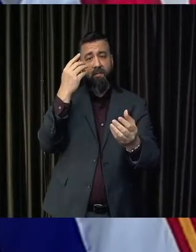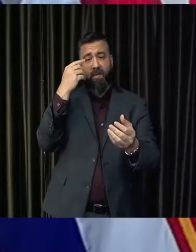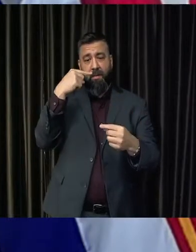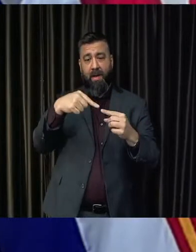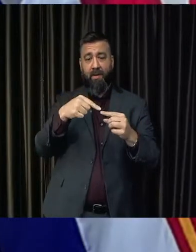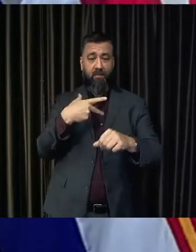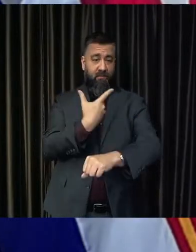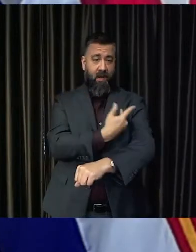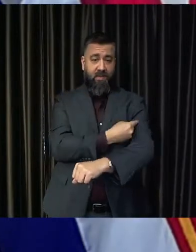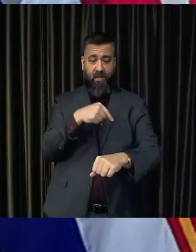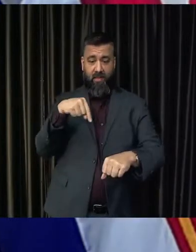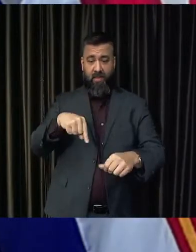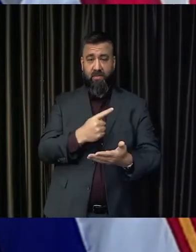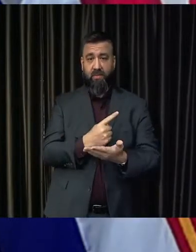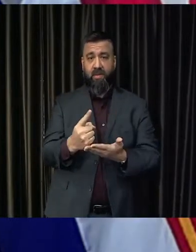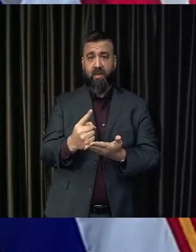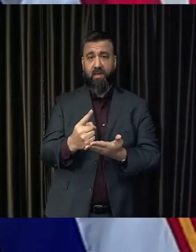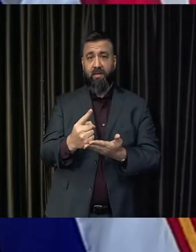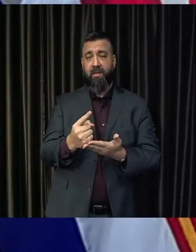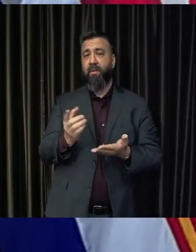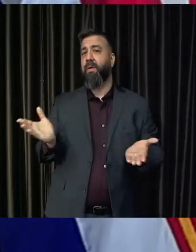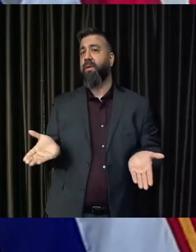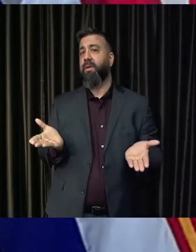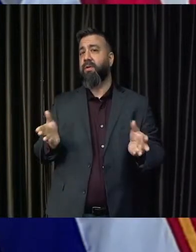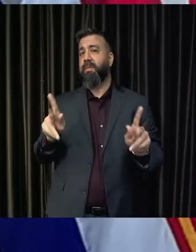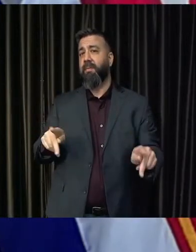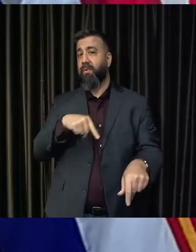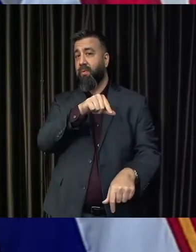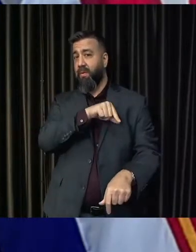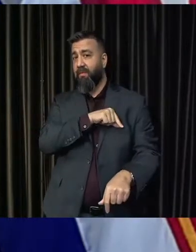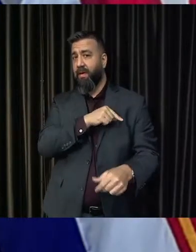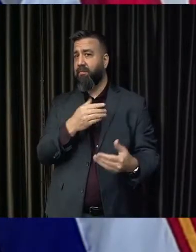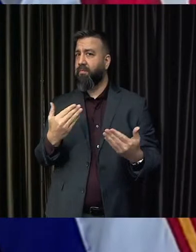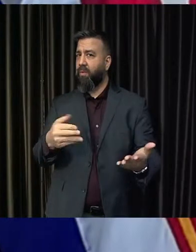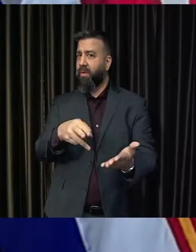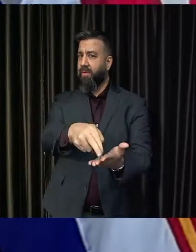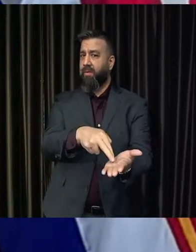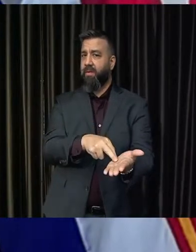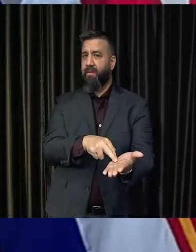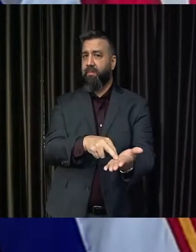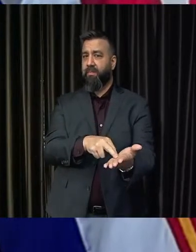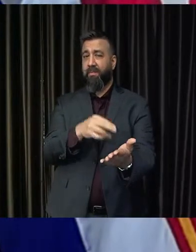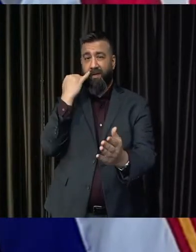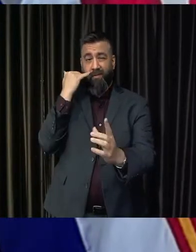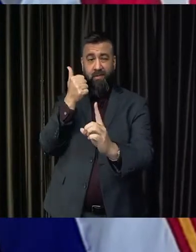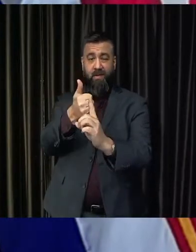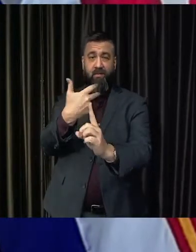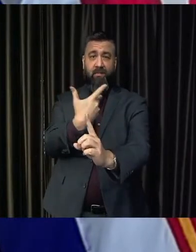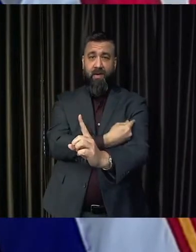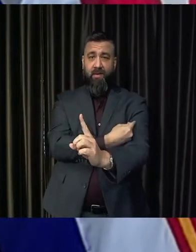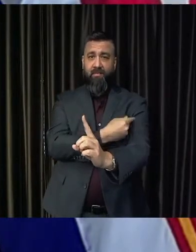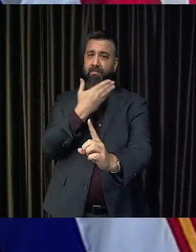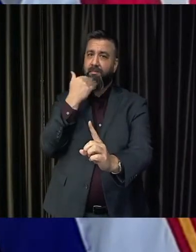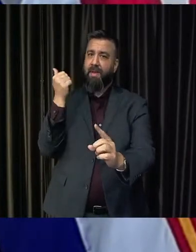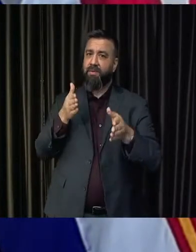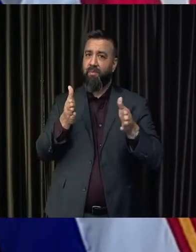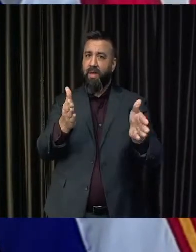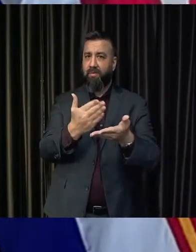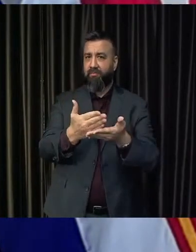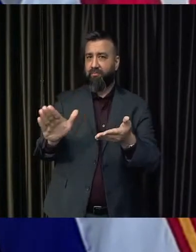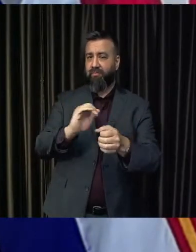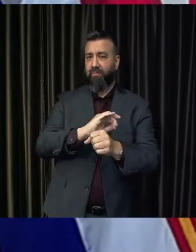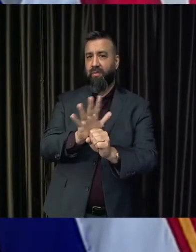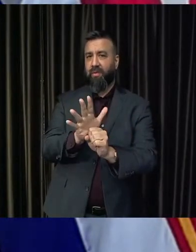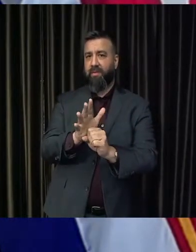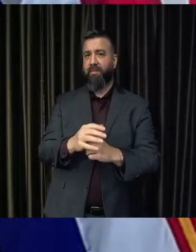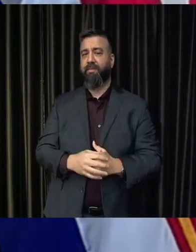those who are eligible to sign up for a shot. Getting a vaccine is the best way to eradicate this pandemic. And I'd be